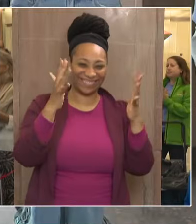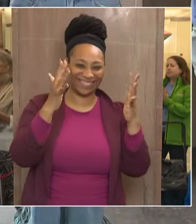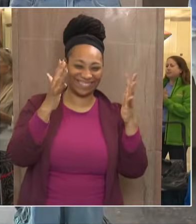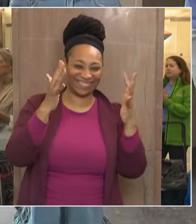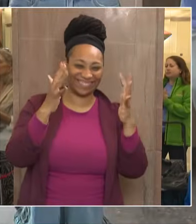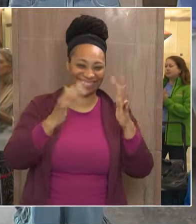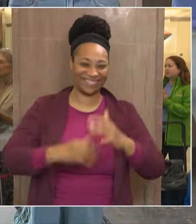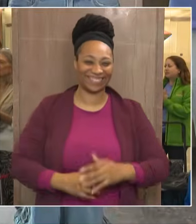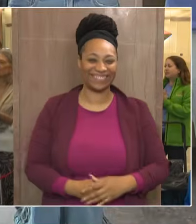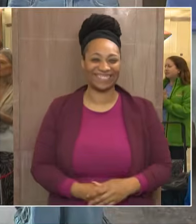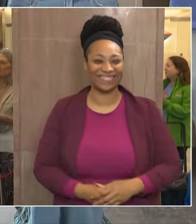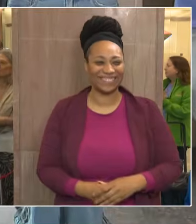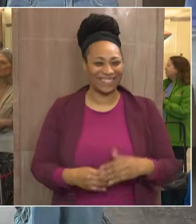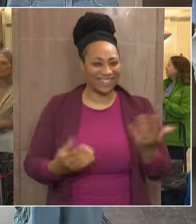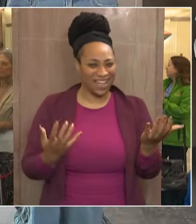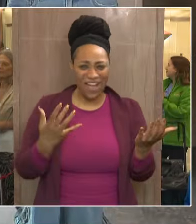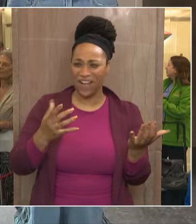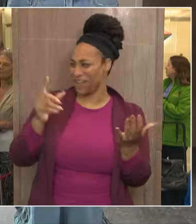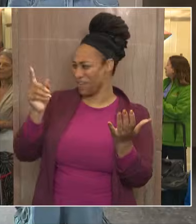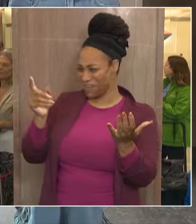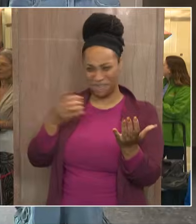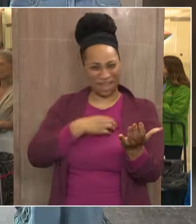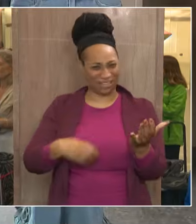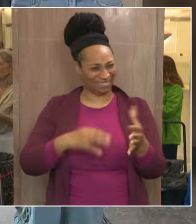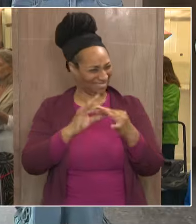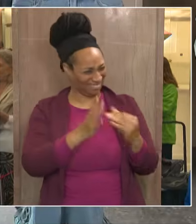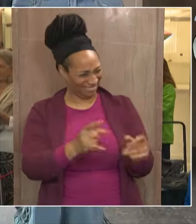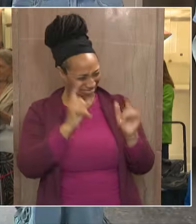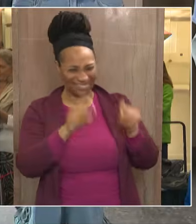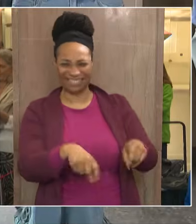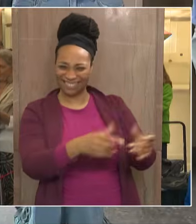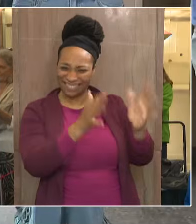Give Hiroshi a big round of applause.